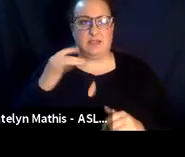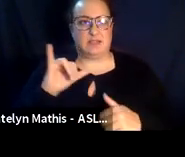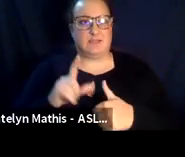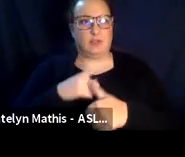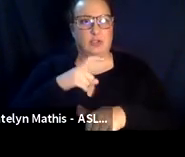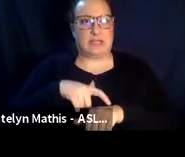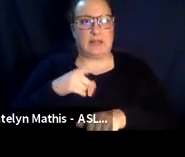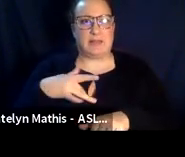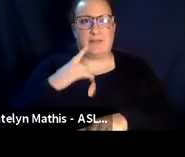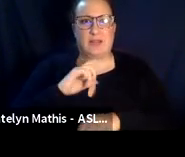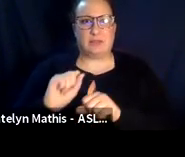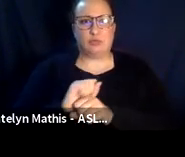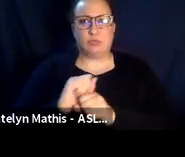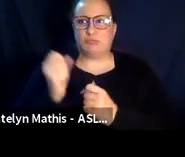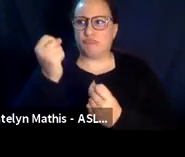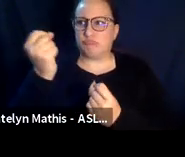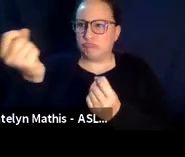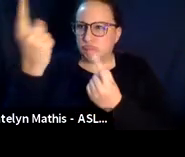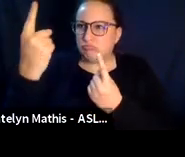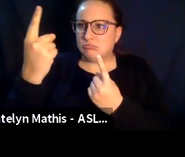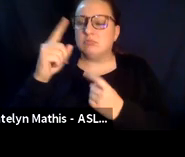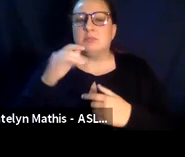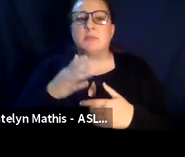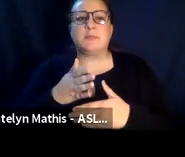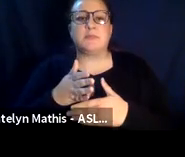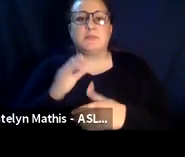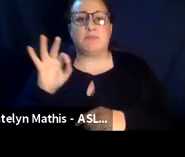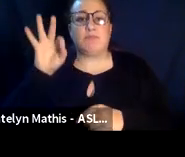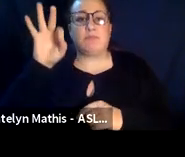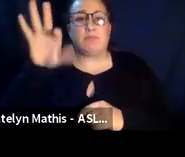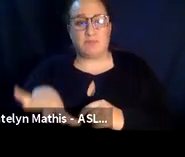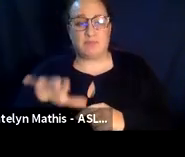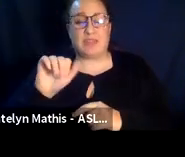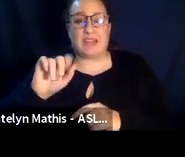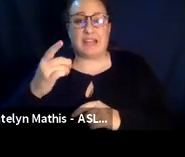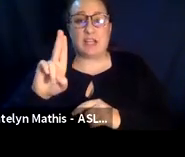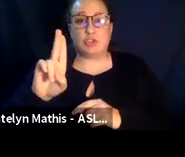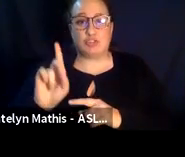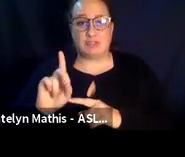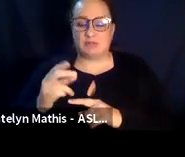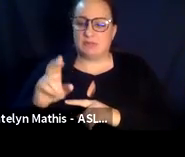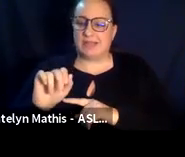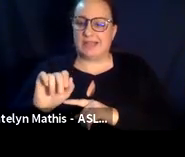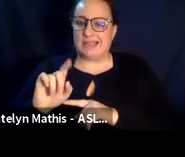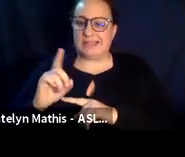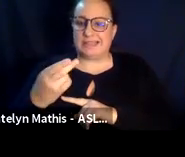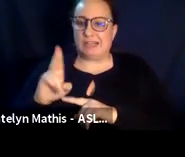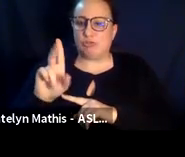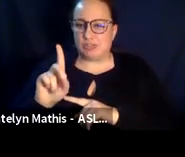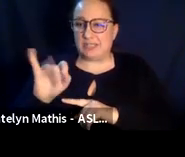understood. So I just am sharing that if that ADHD happens to be something that you are familiar with